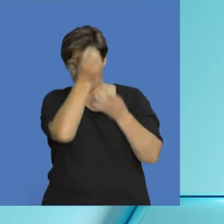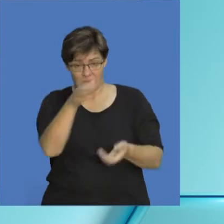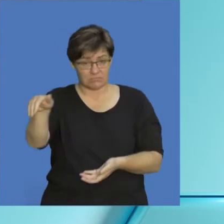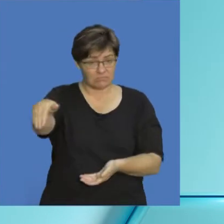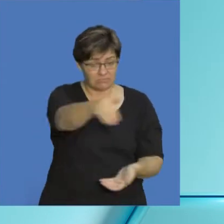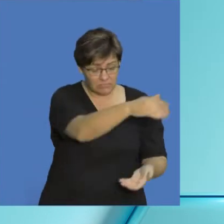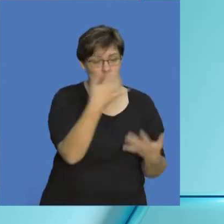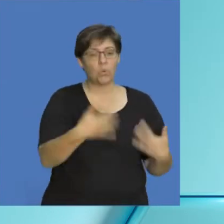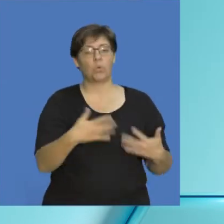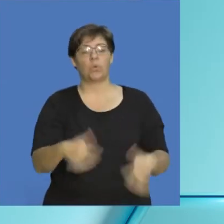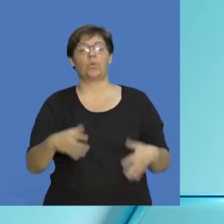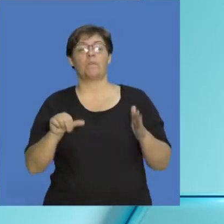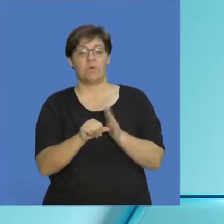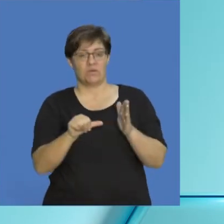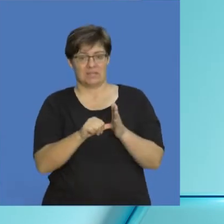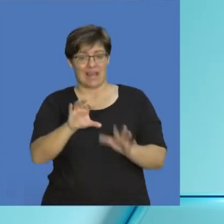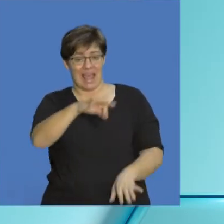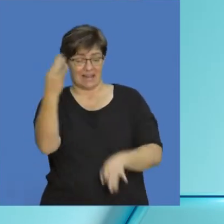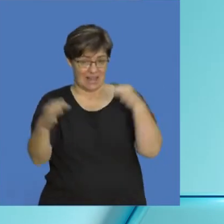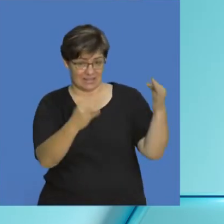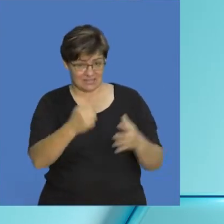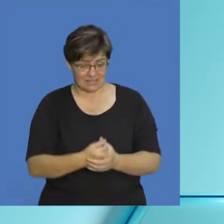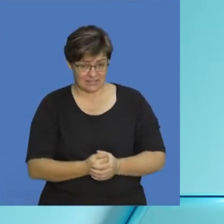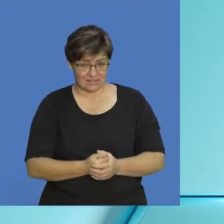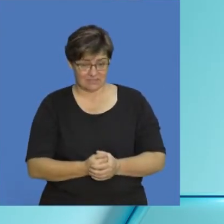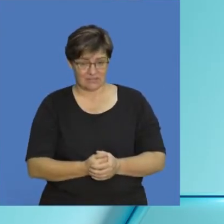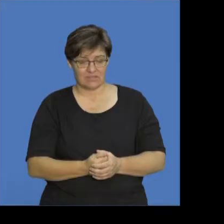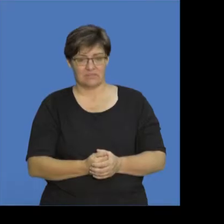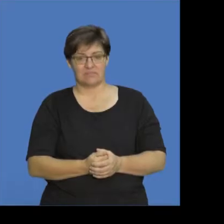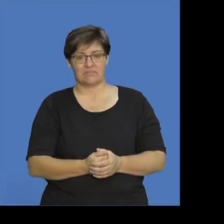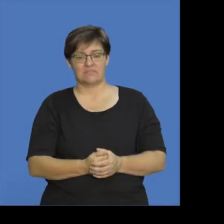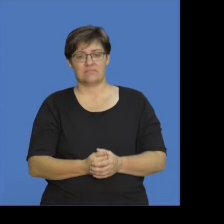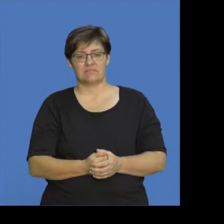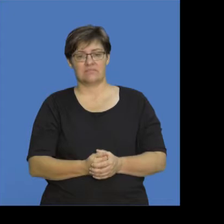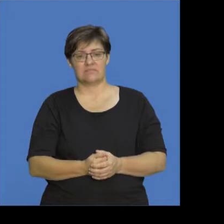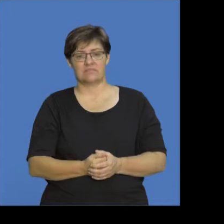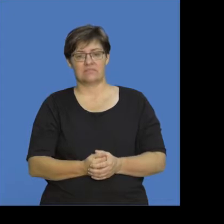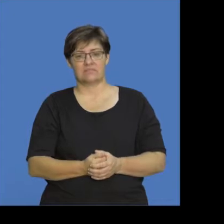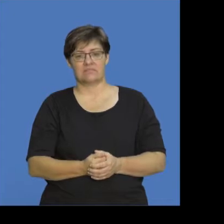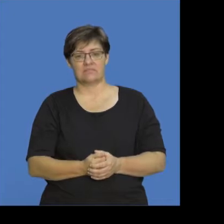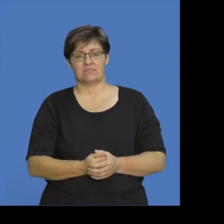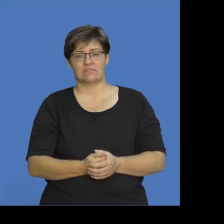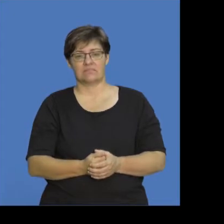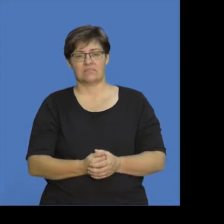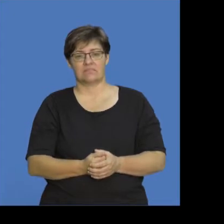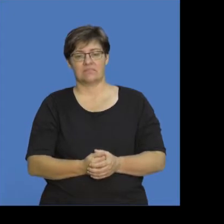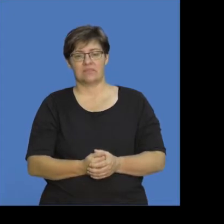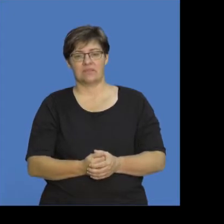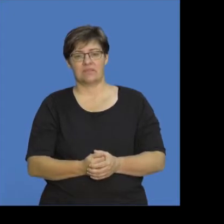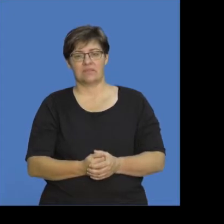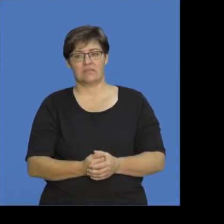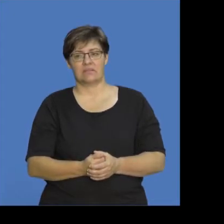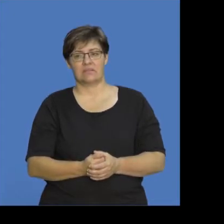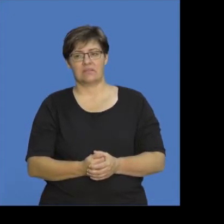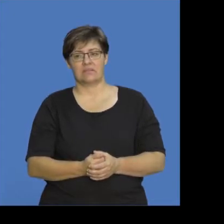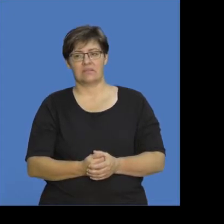very crucial for analysis and making decisions. Great, fantastic. So,